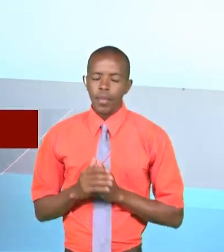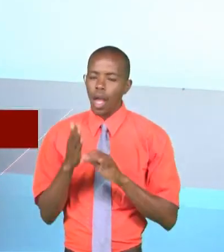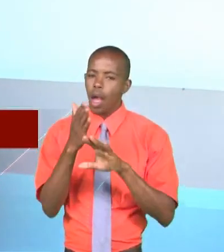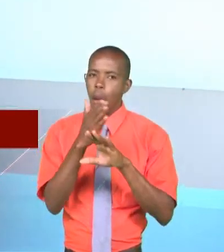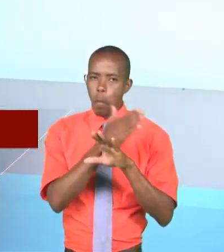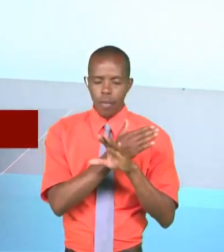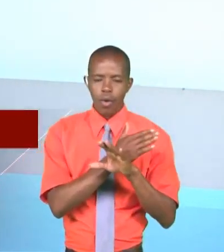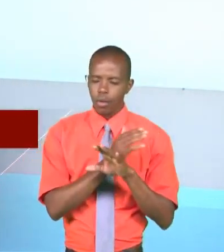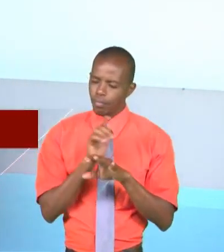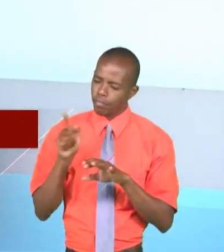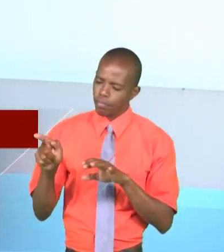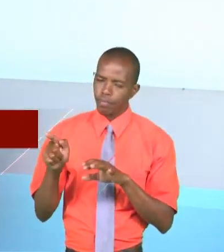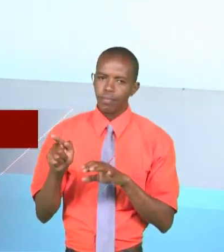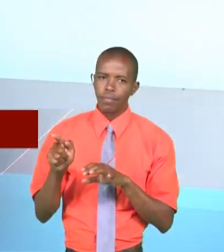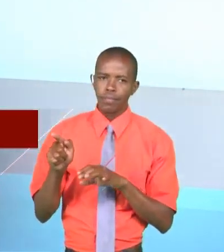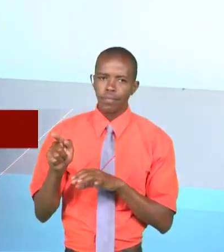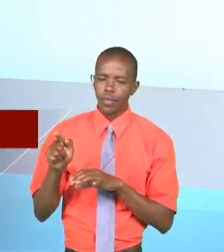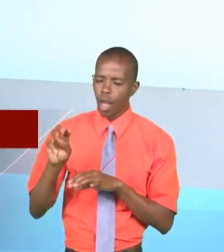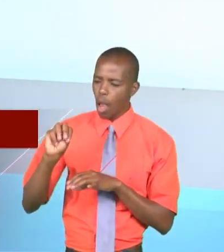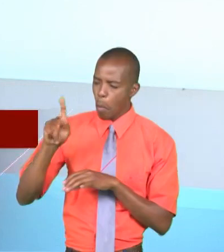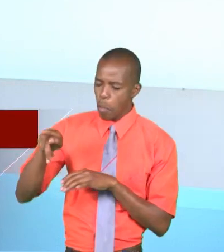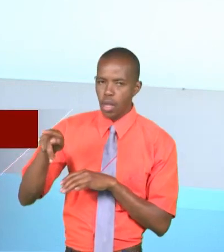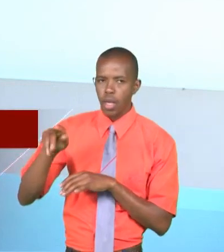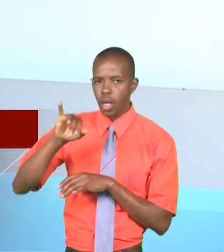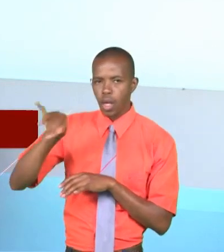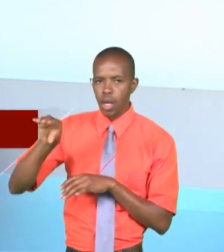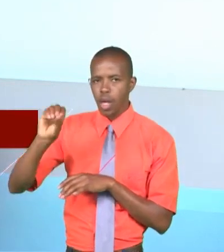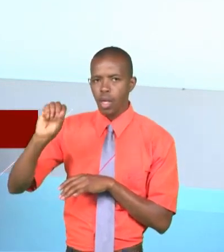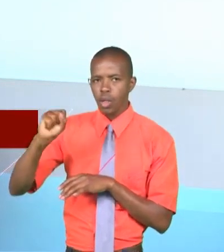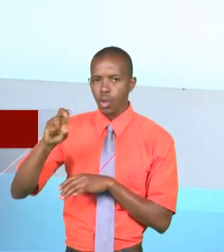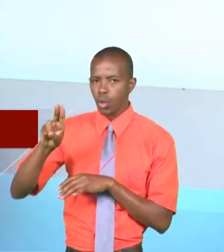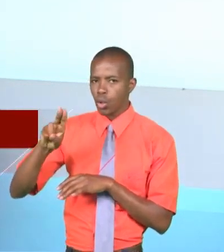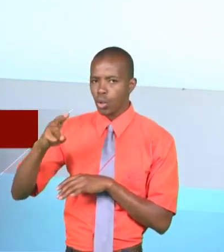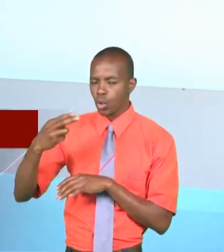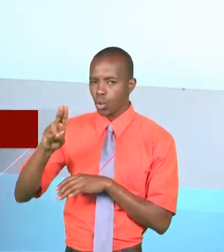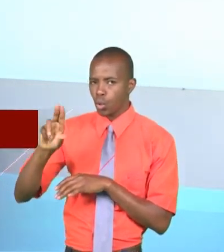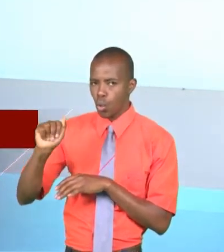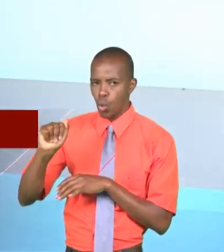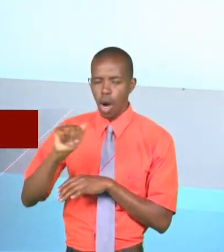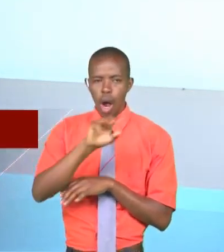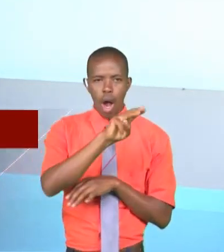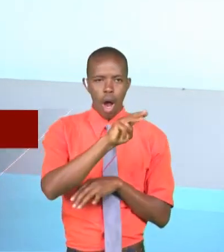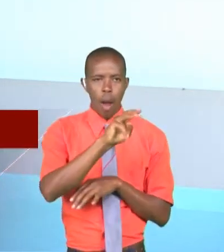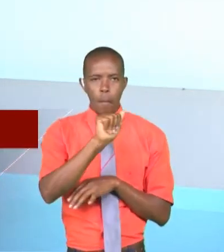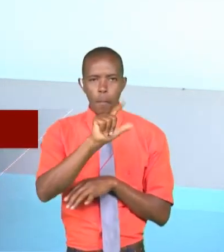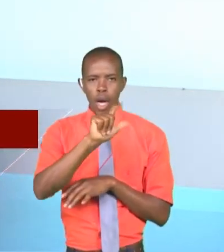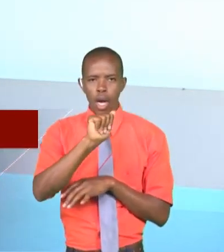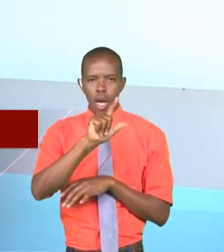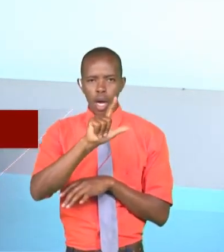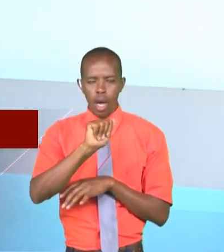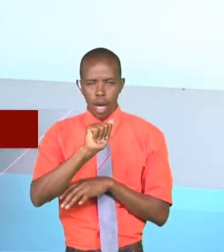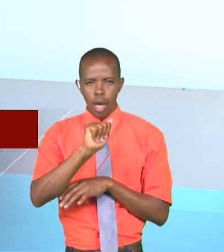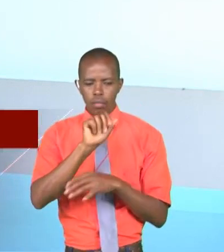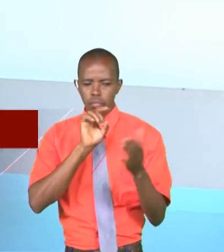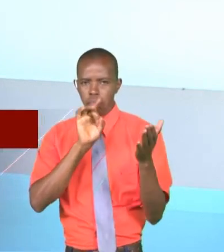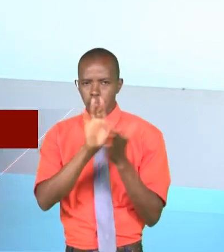before I come to you, Joshua, Malala was ousted, replaced by Senator